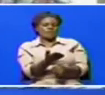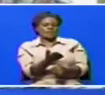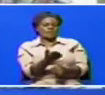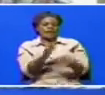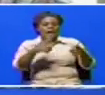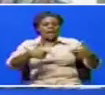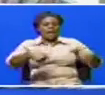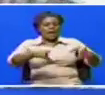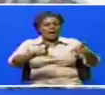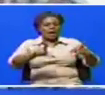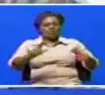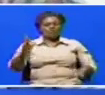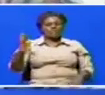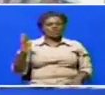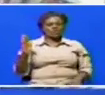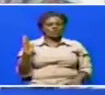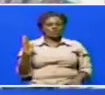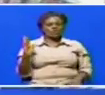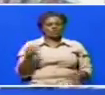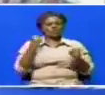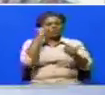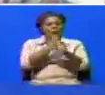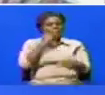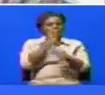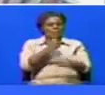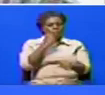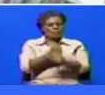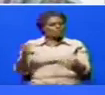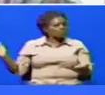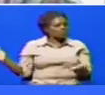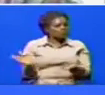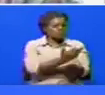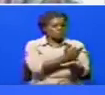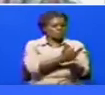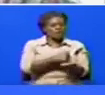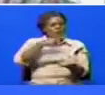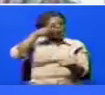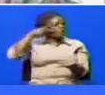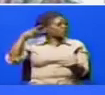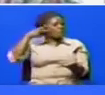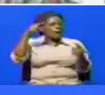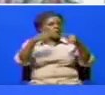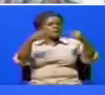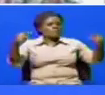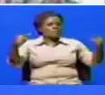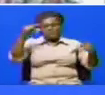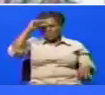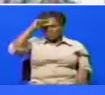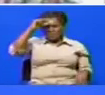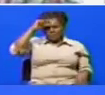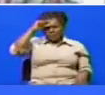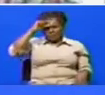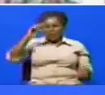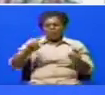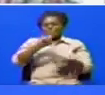security officers a latitude to operate and deal with Al-Shabaab, an enemy of the state. Our